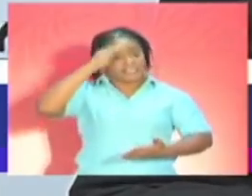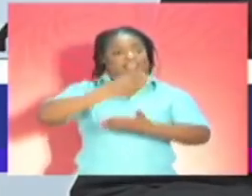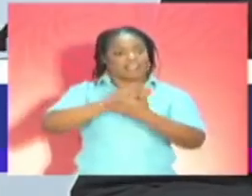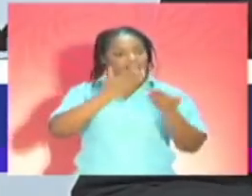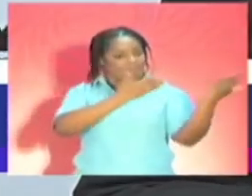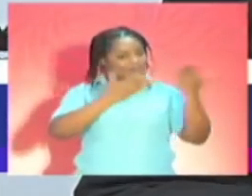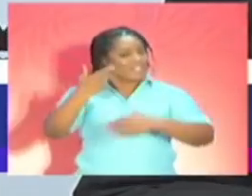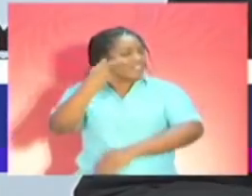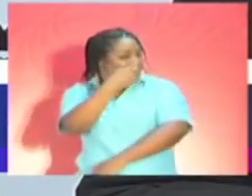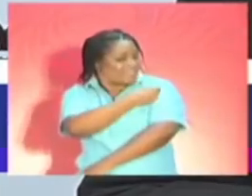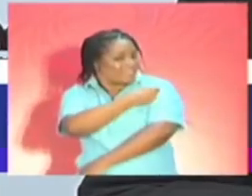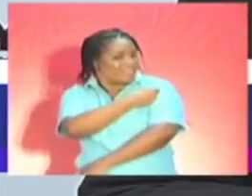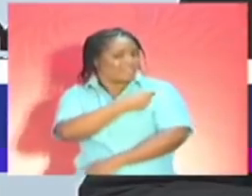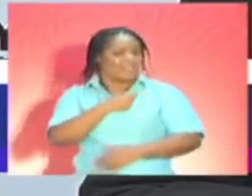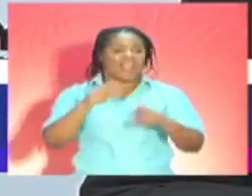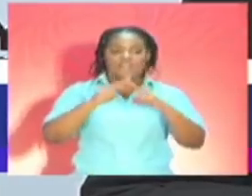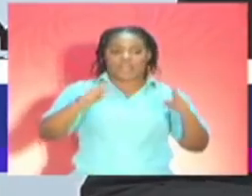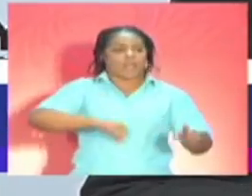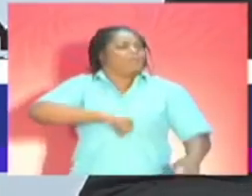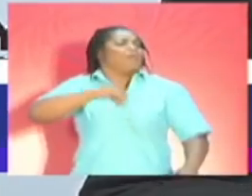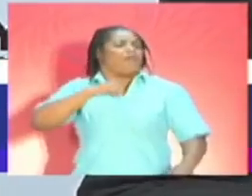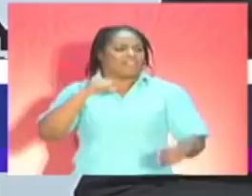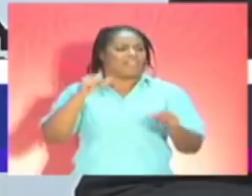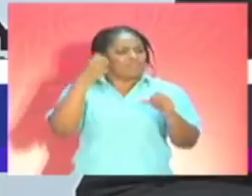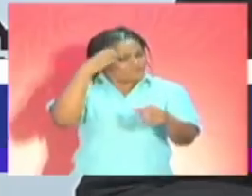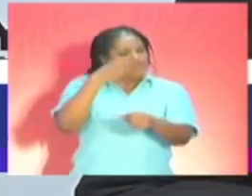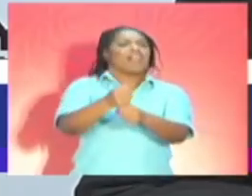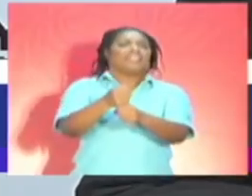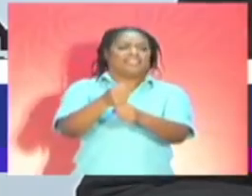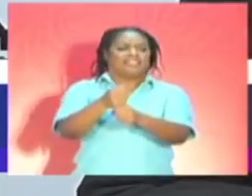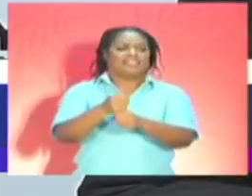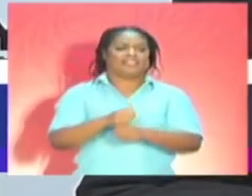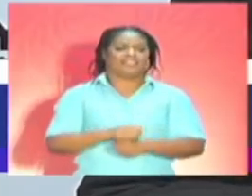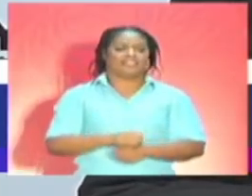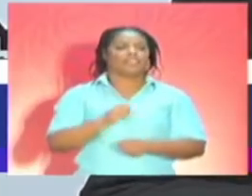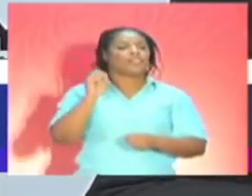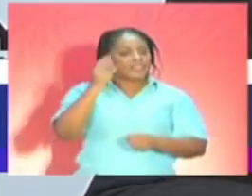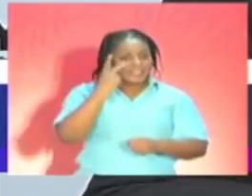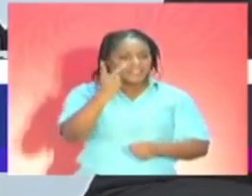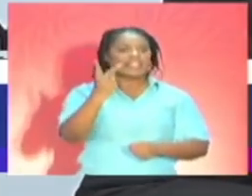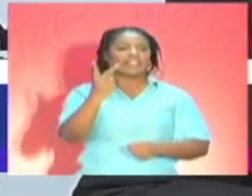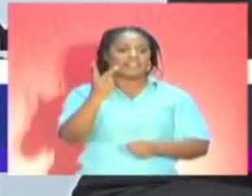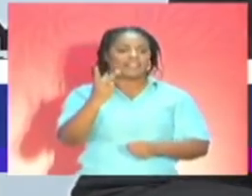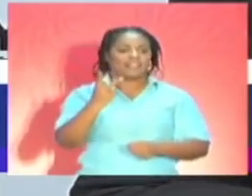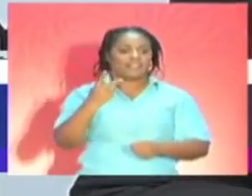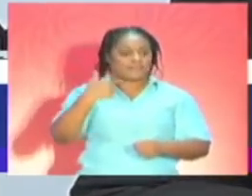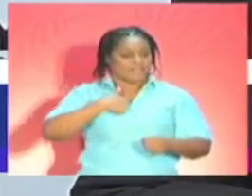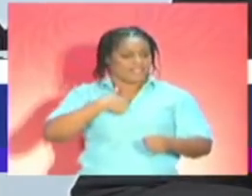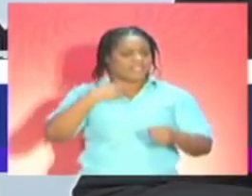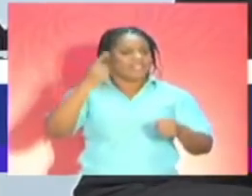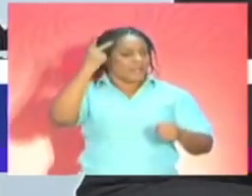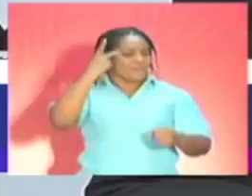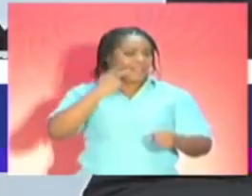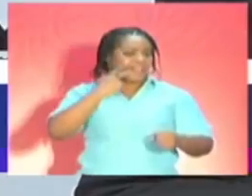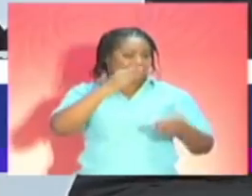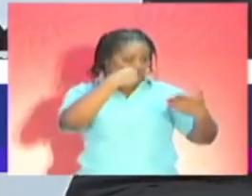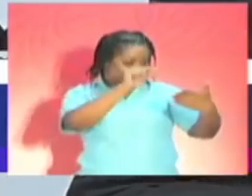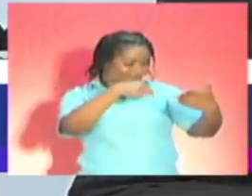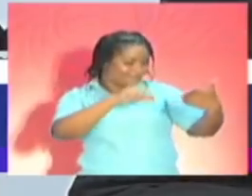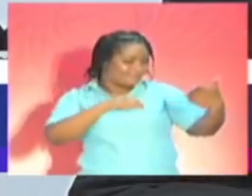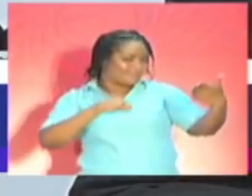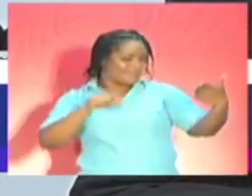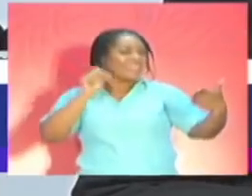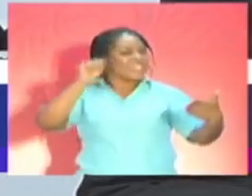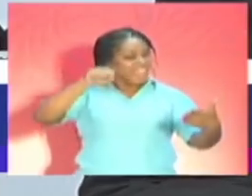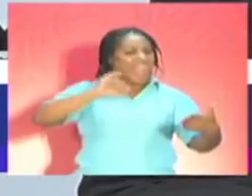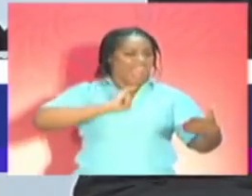was very proud, very confident, and just going through your slides, I realized that I ticked some of the boxes, and I guess that